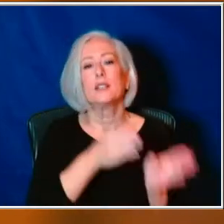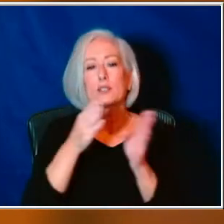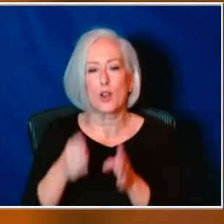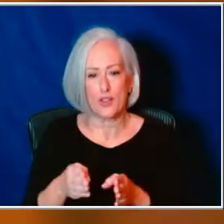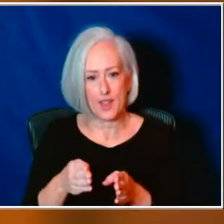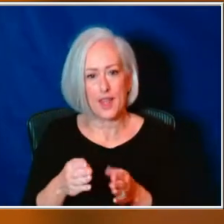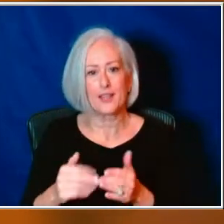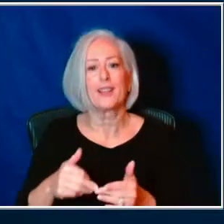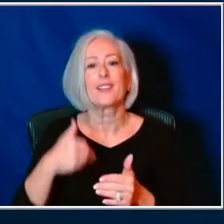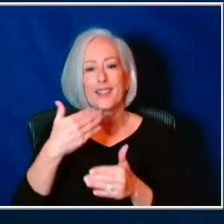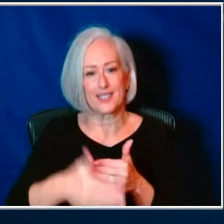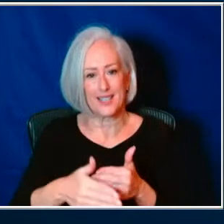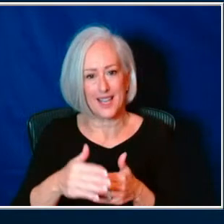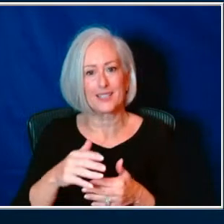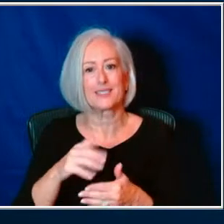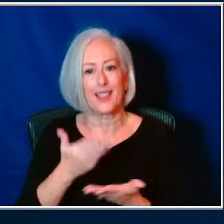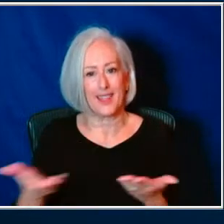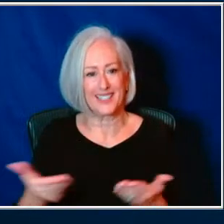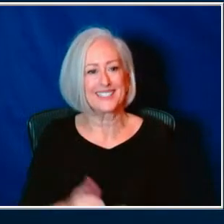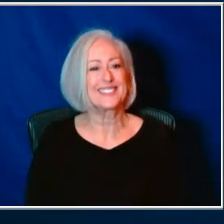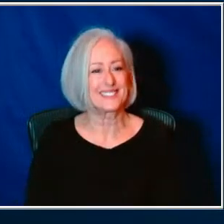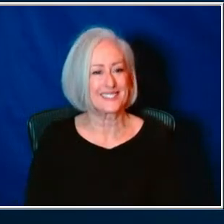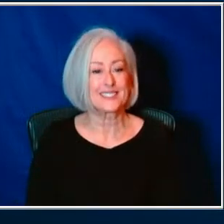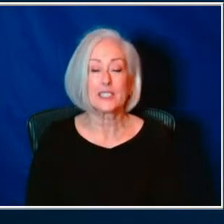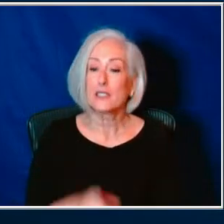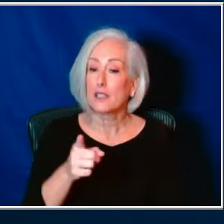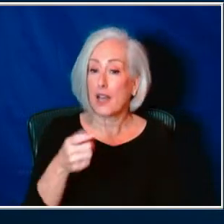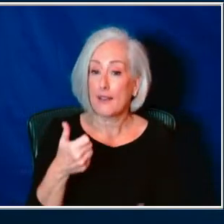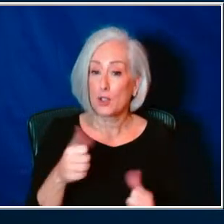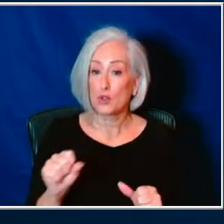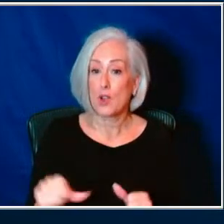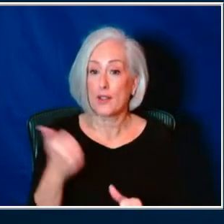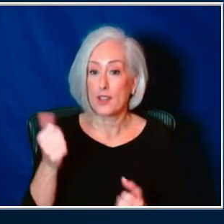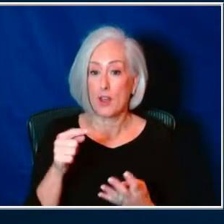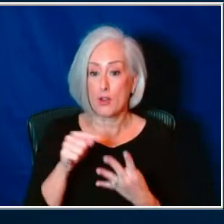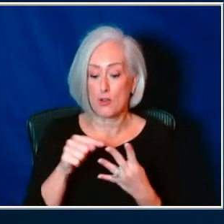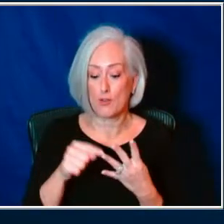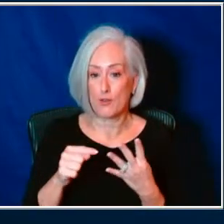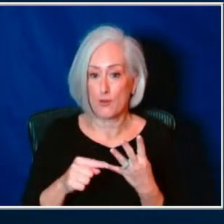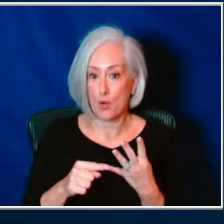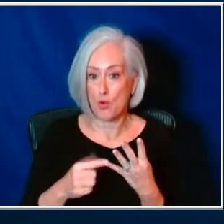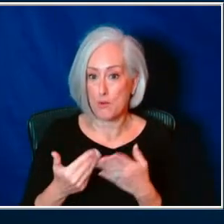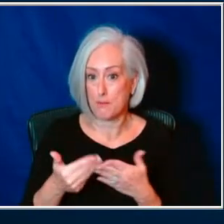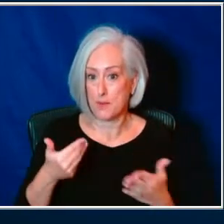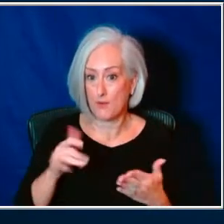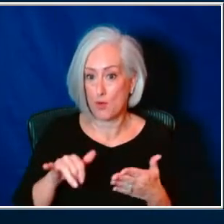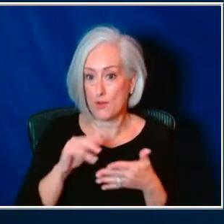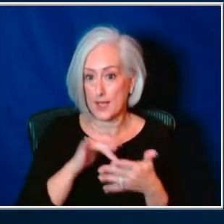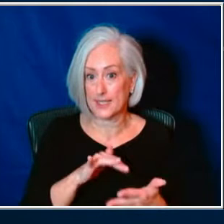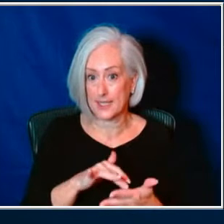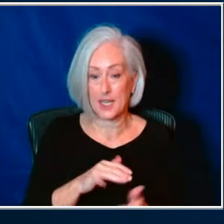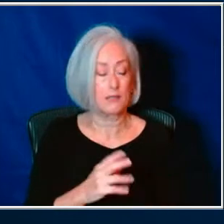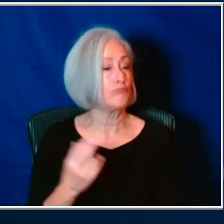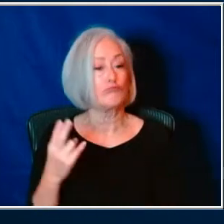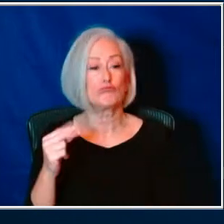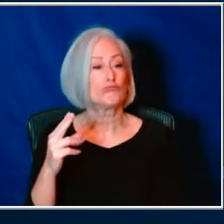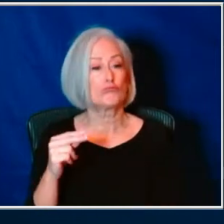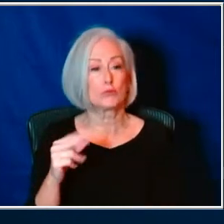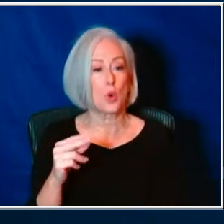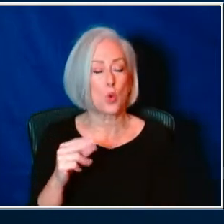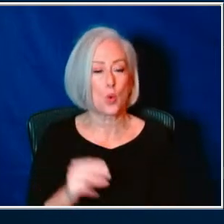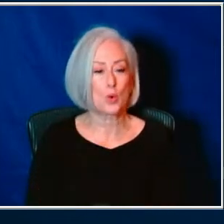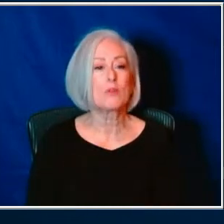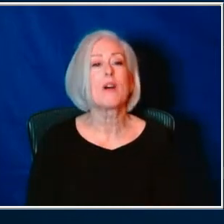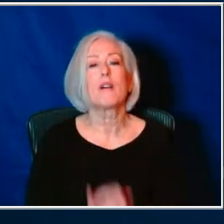step. All right, now have you tried any of the other 4 treatments being studied before now? Before, no.